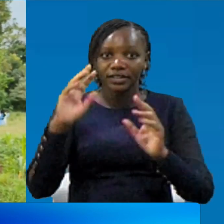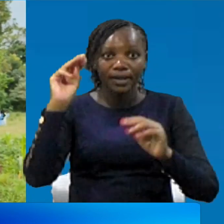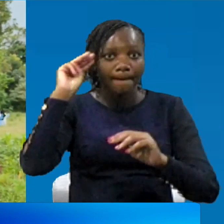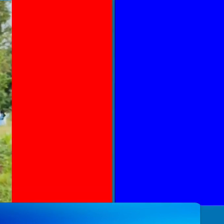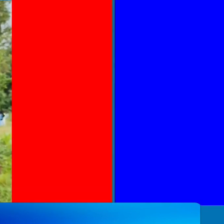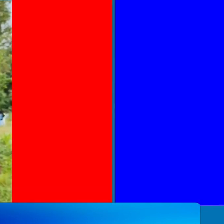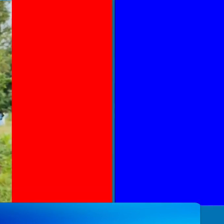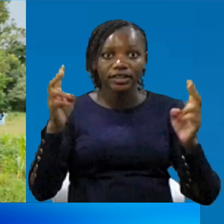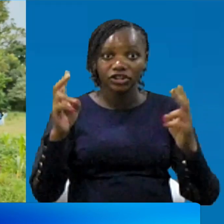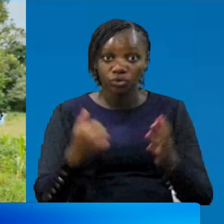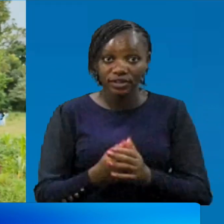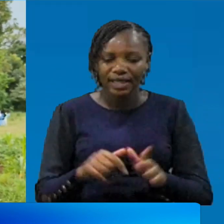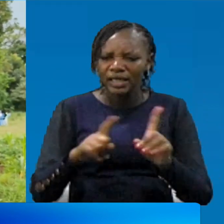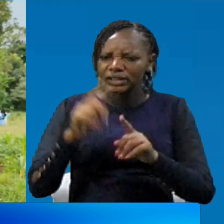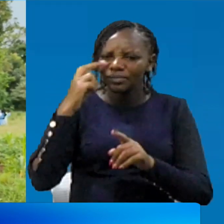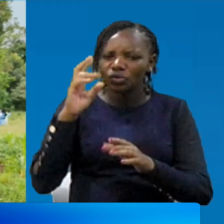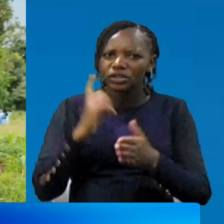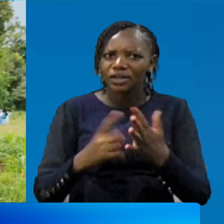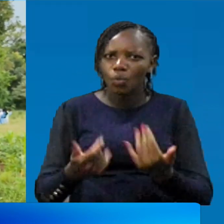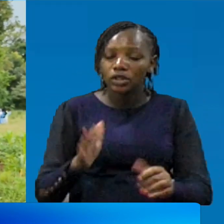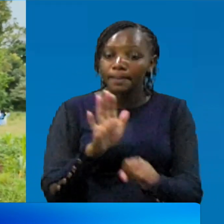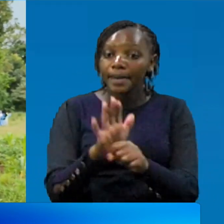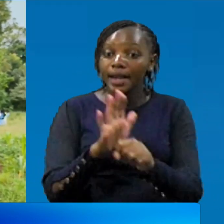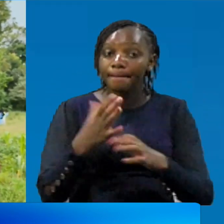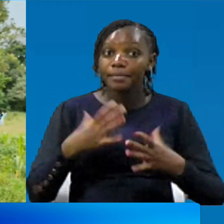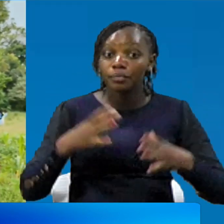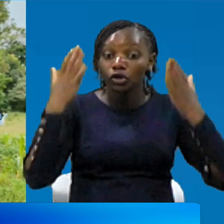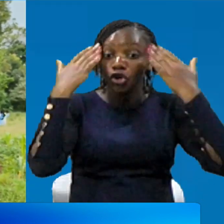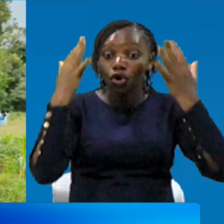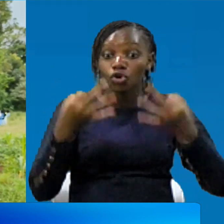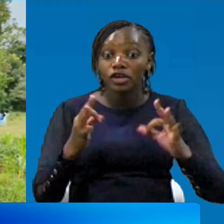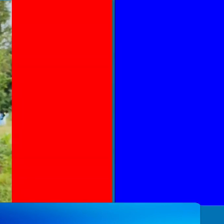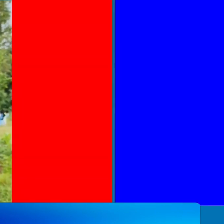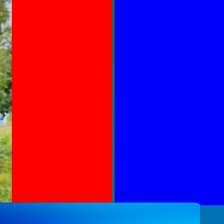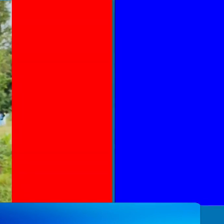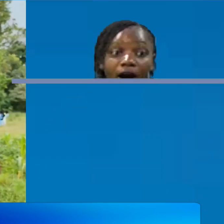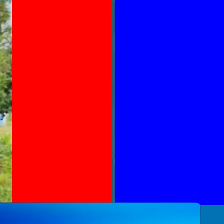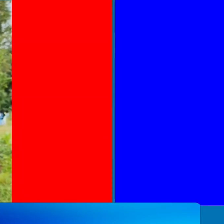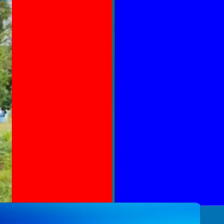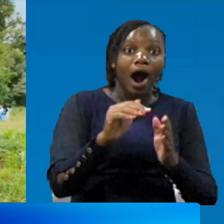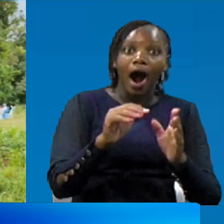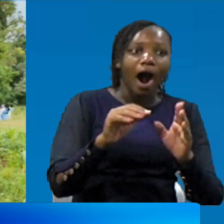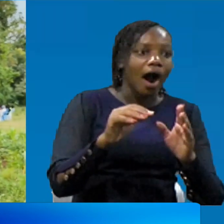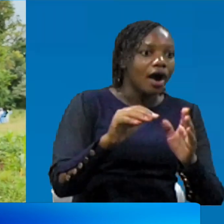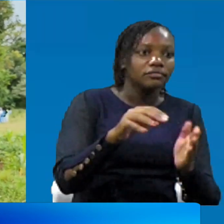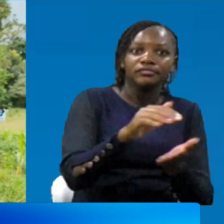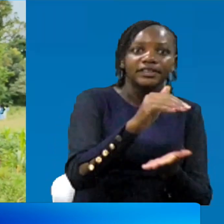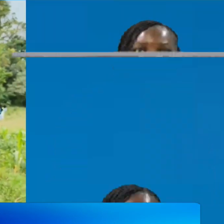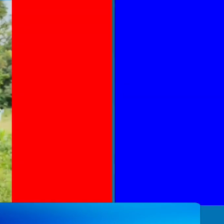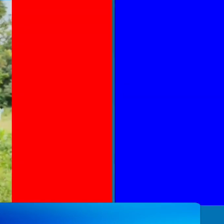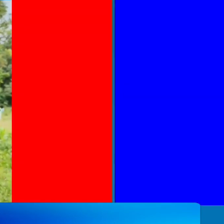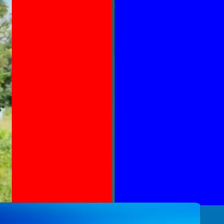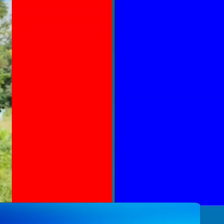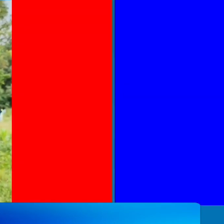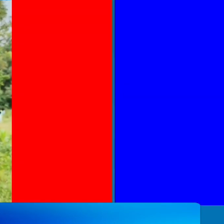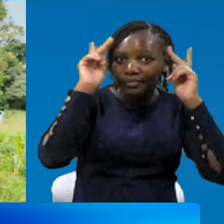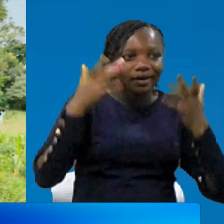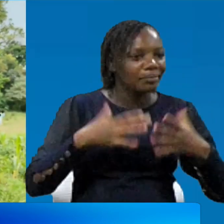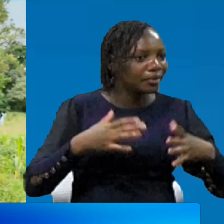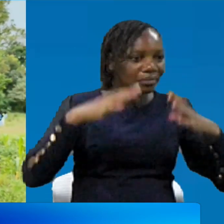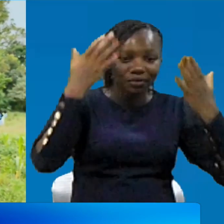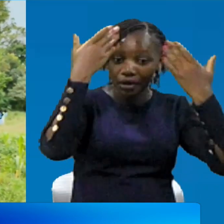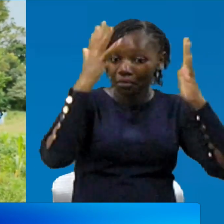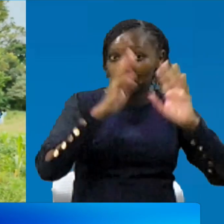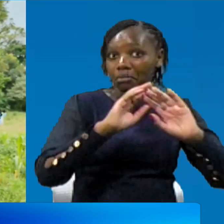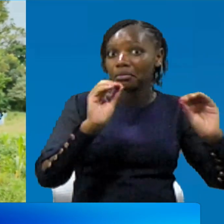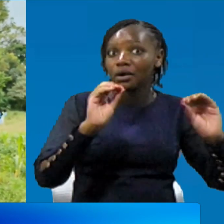We've come to realize that most people, even they don't know if we have a psychiatric unit in Kakamega. So this, when we have